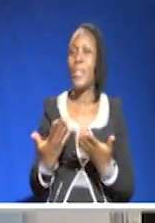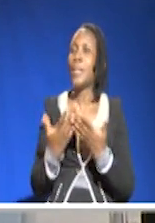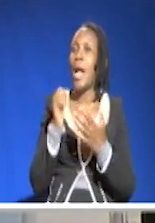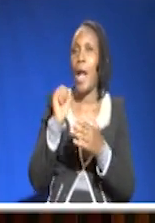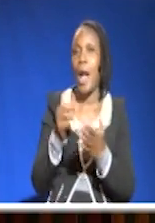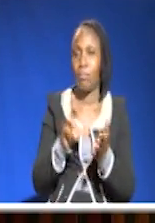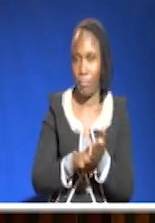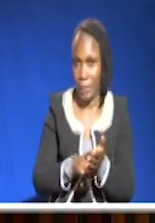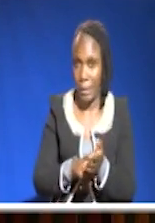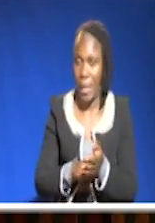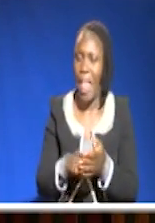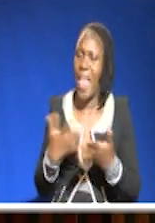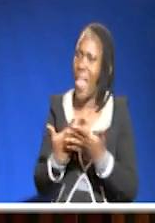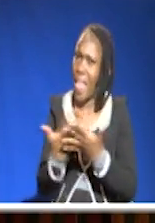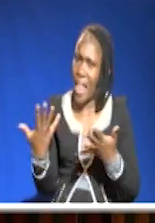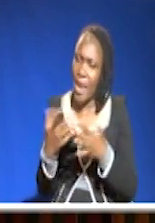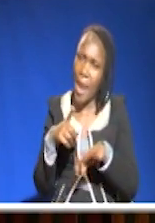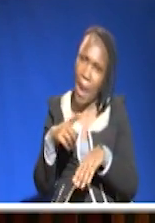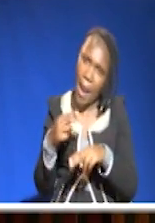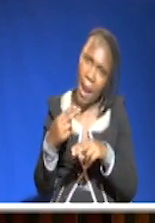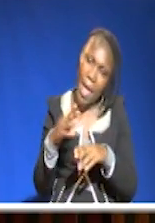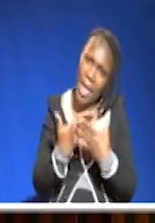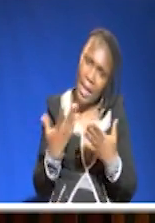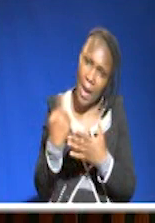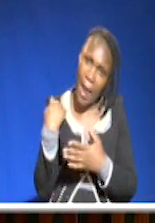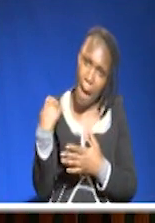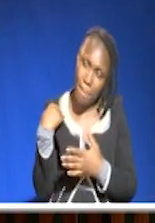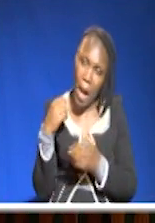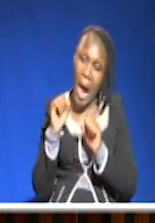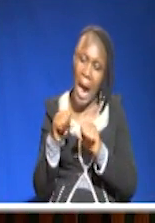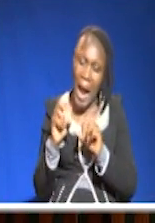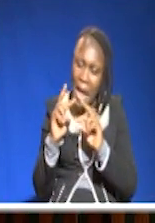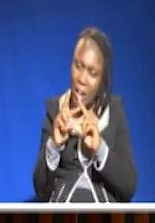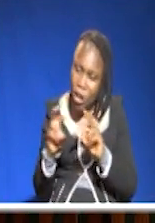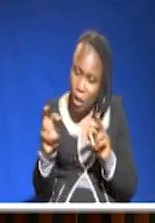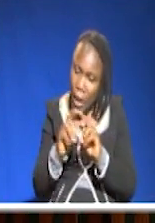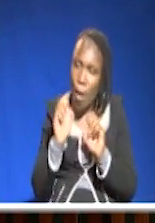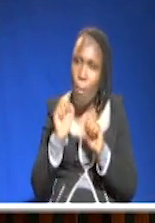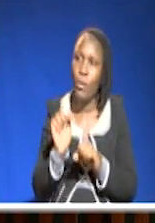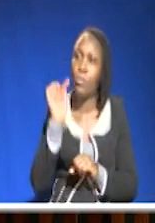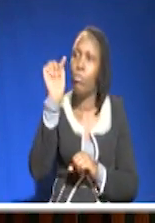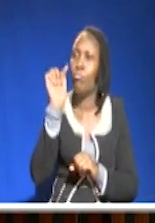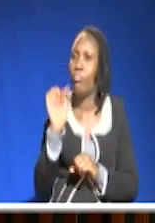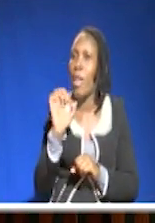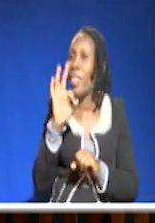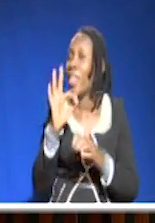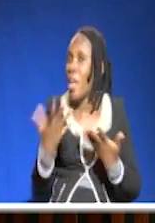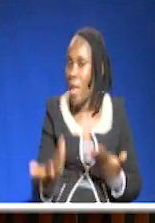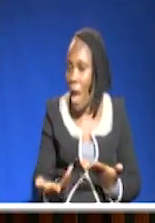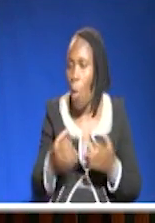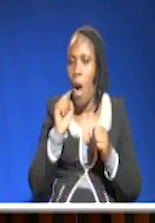number, it is possible for us to check whether it is divisible by 3 by